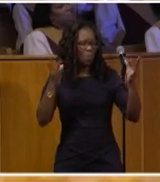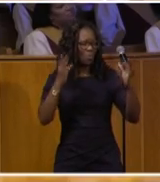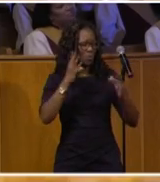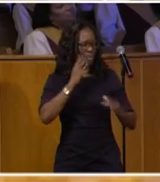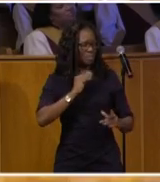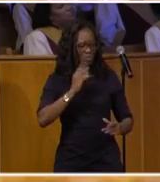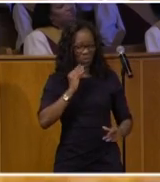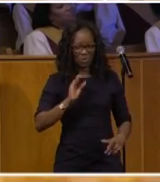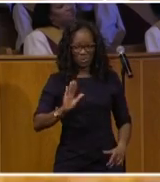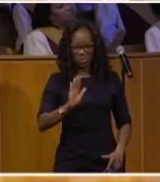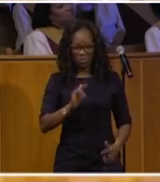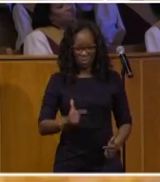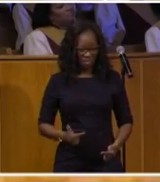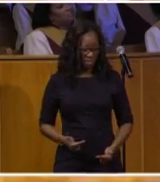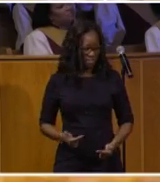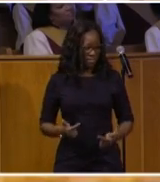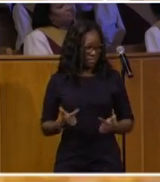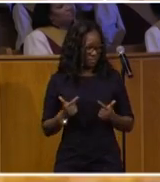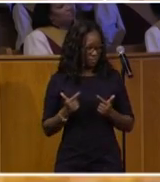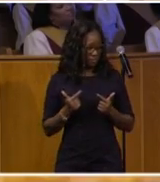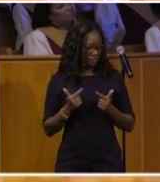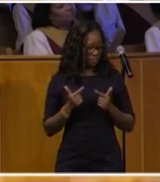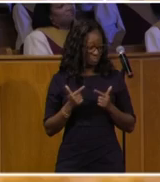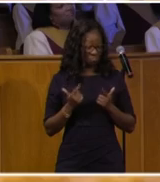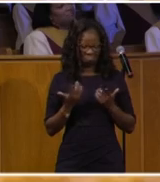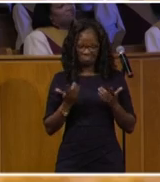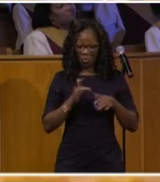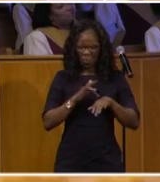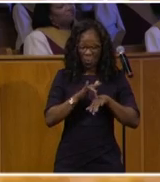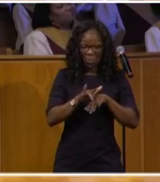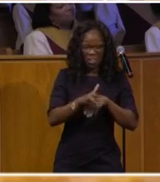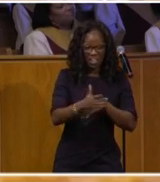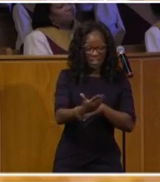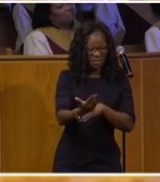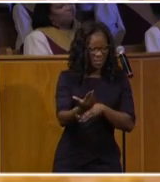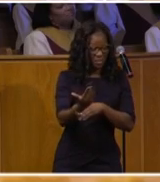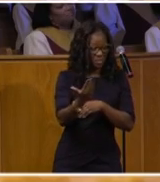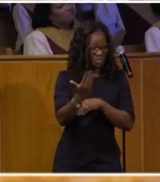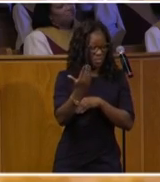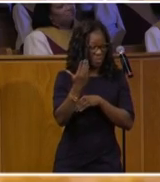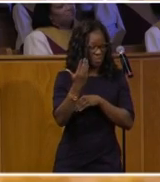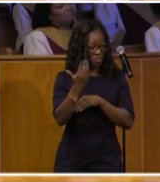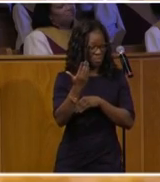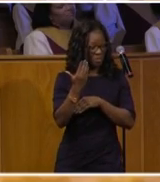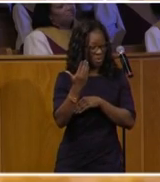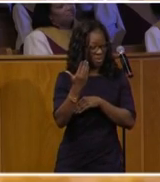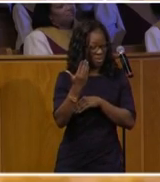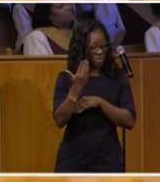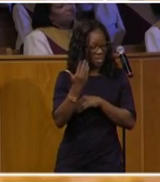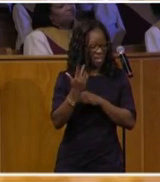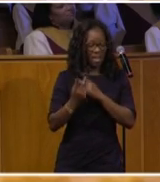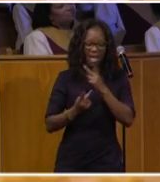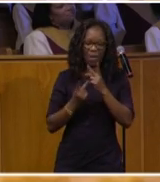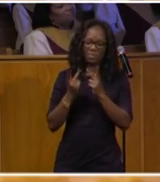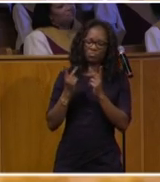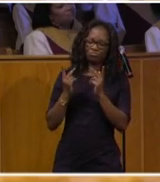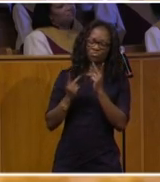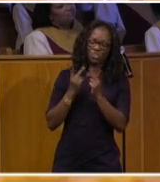experiences early in the morning I was visiting with my